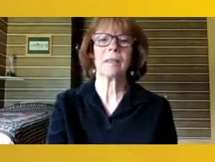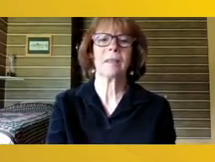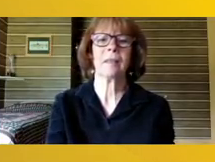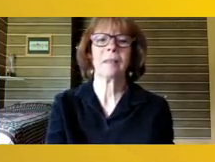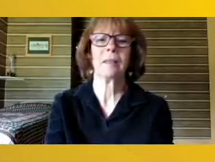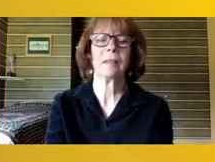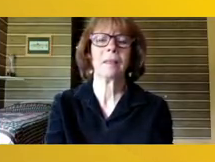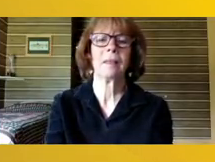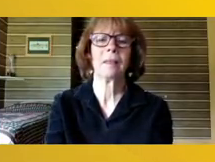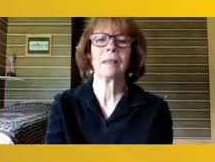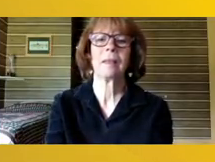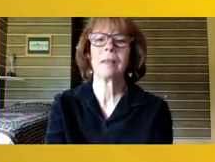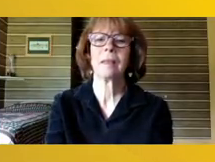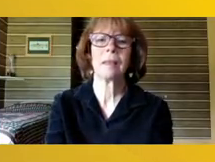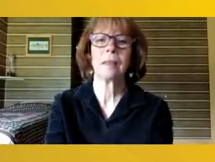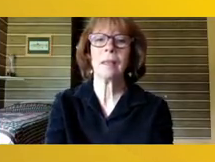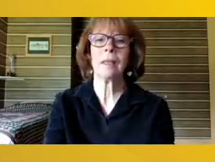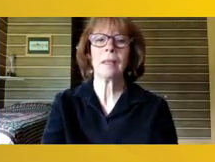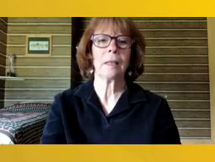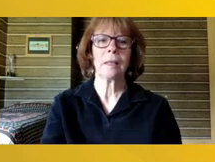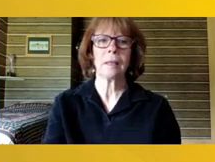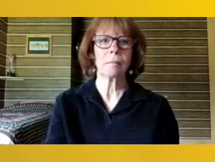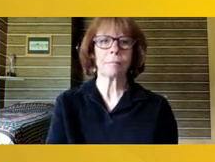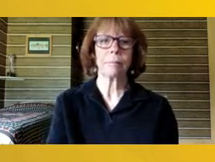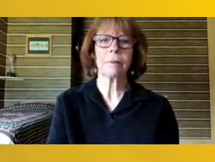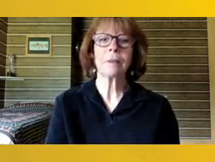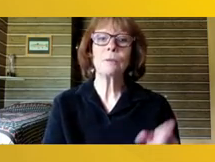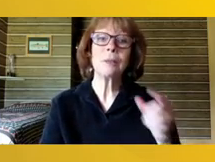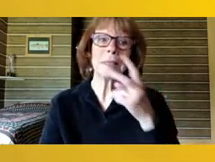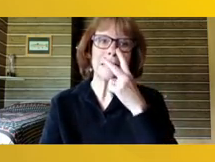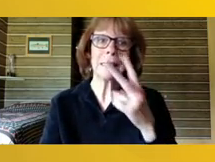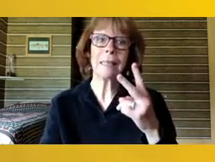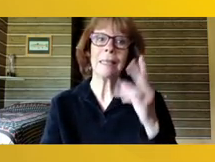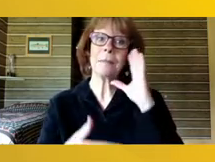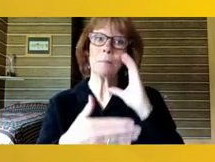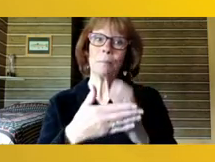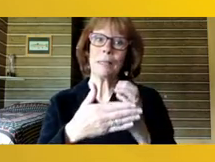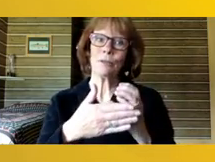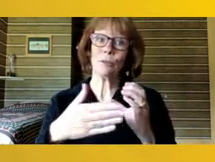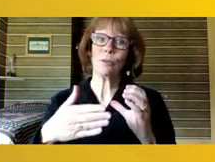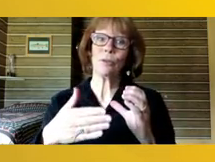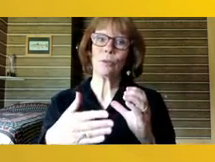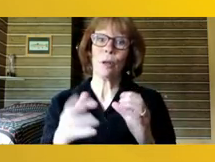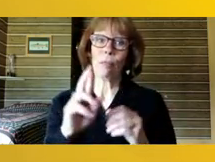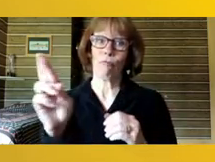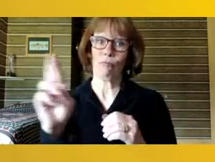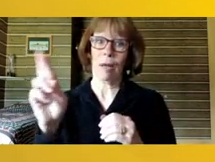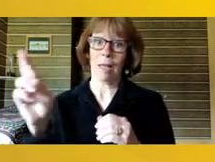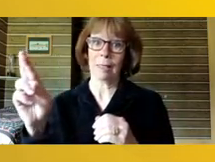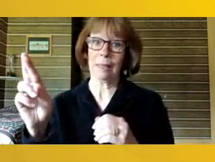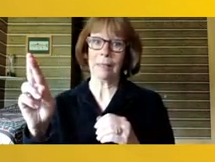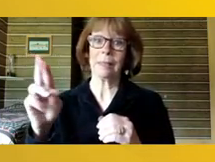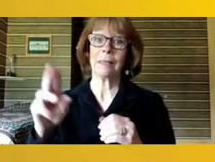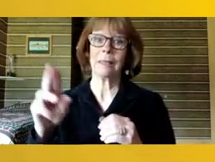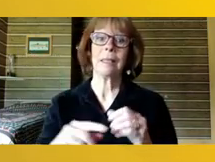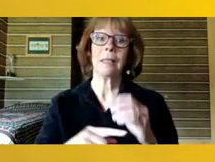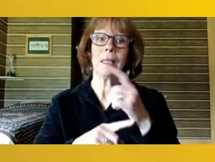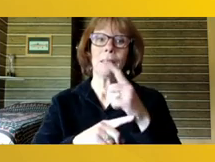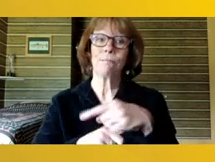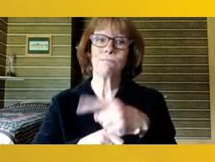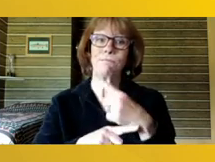slicing wounds in the image on the right-hand side. But this propeller, oftentimes, particularly large vessels,